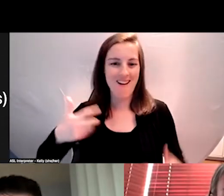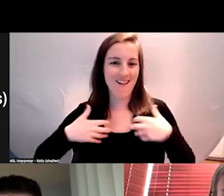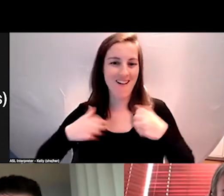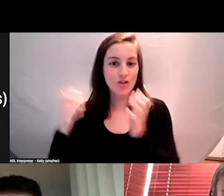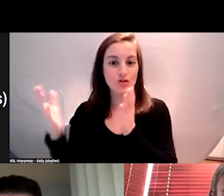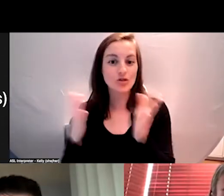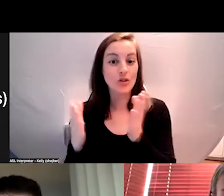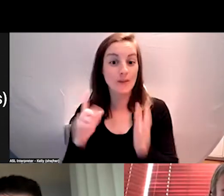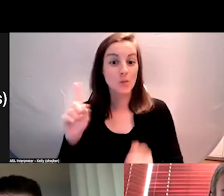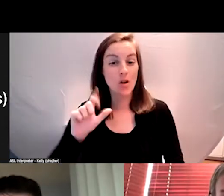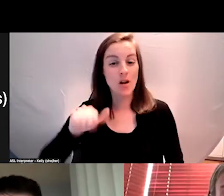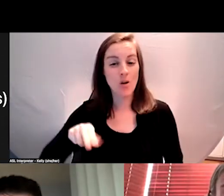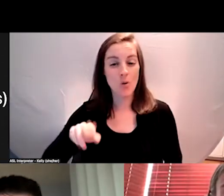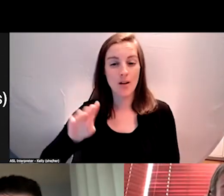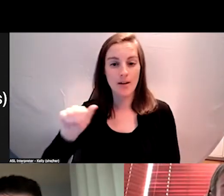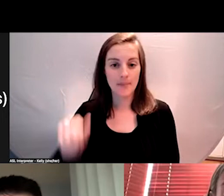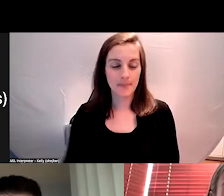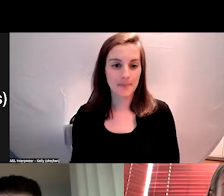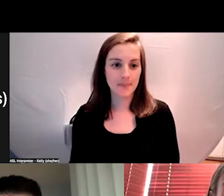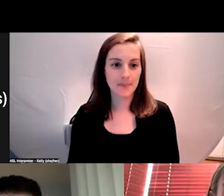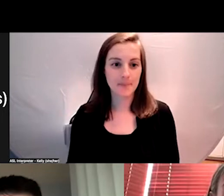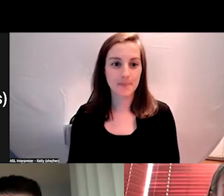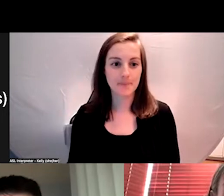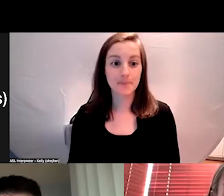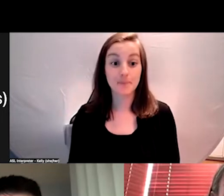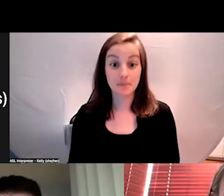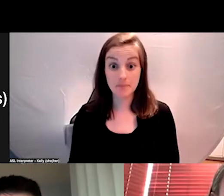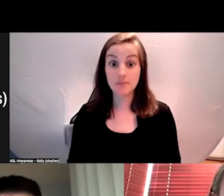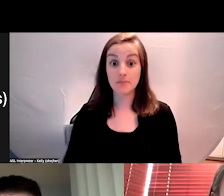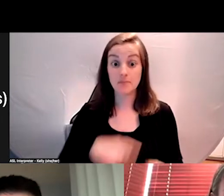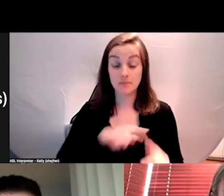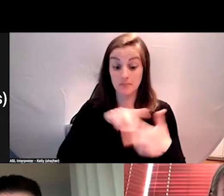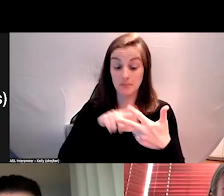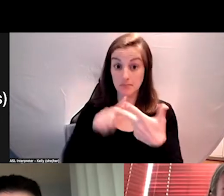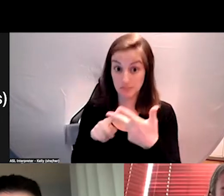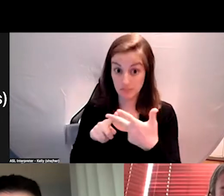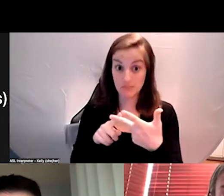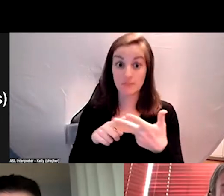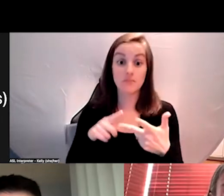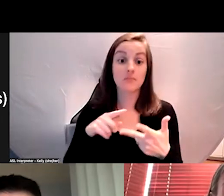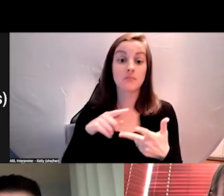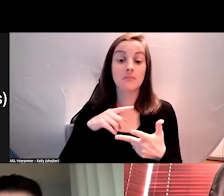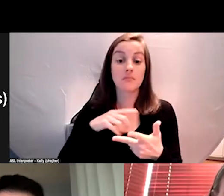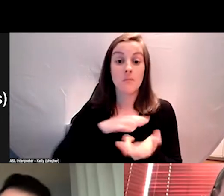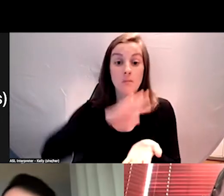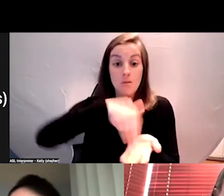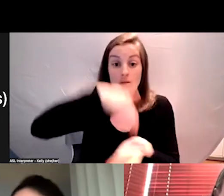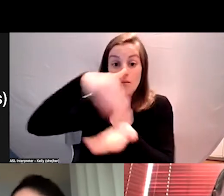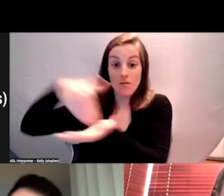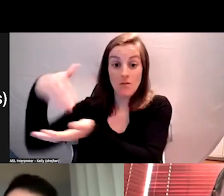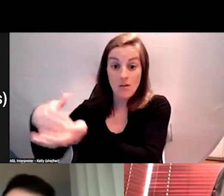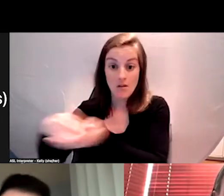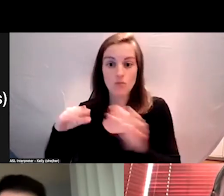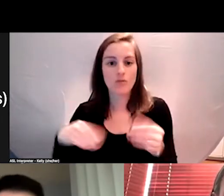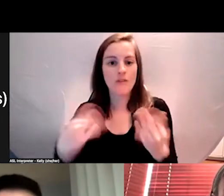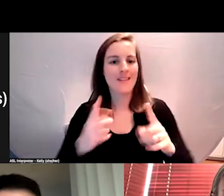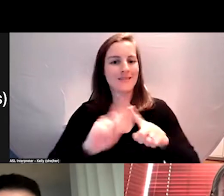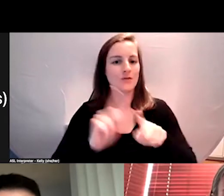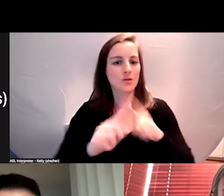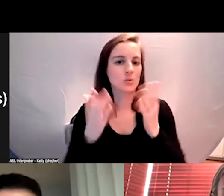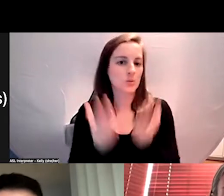Aquinnah. Each of these clinical sites or locations provide different types of